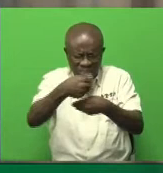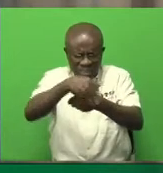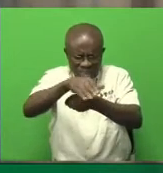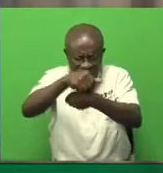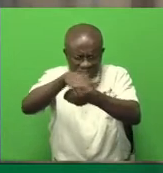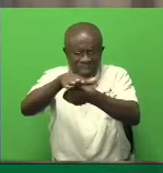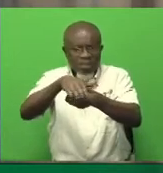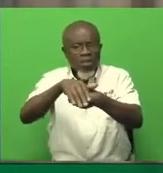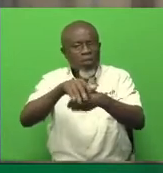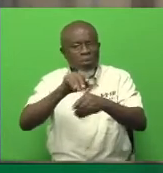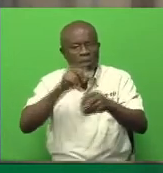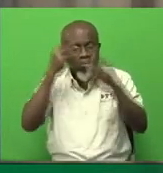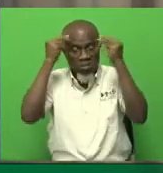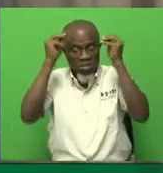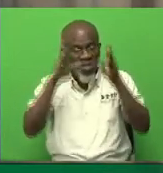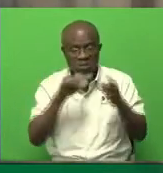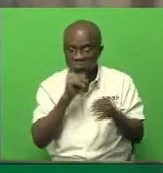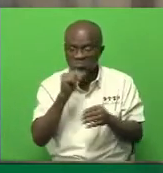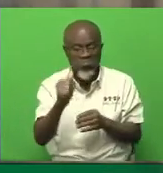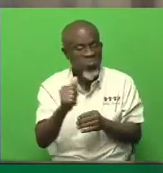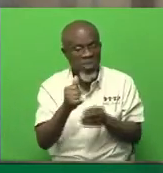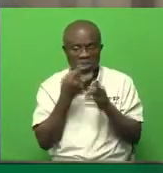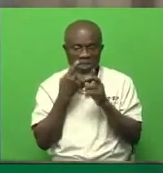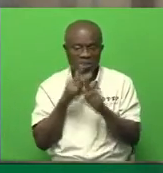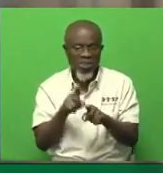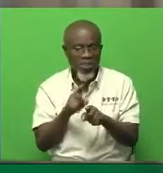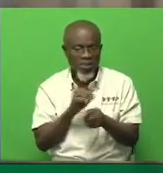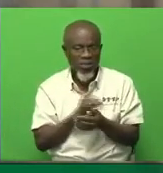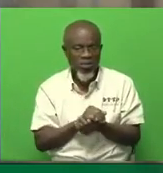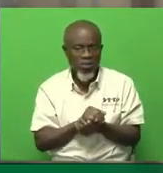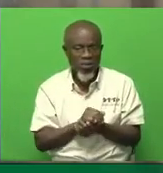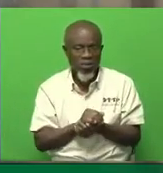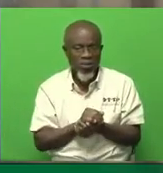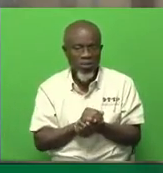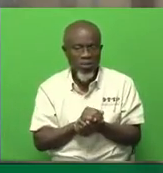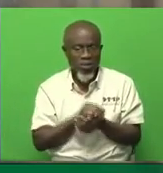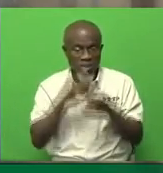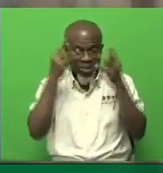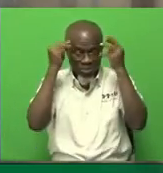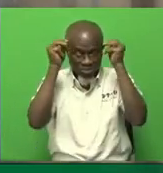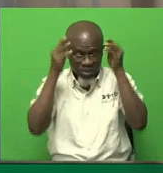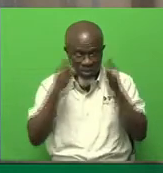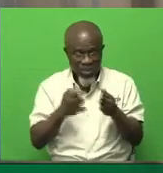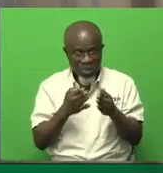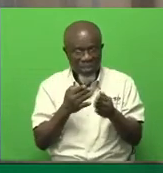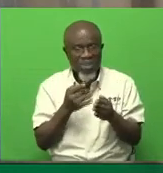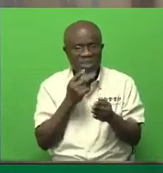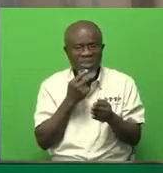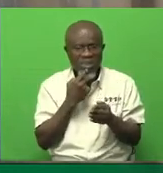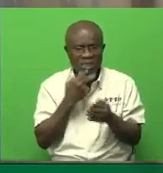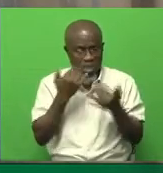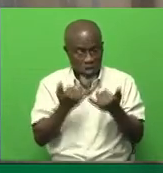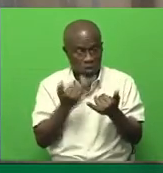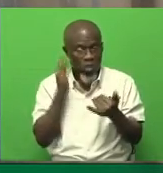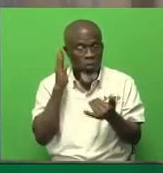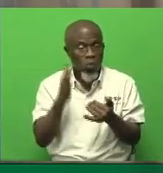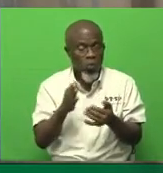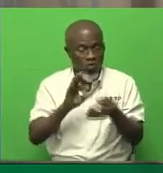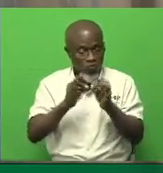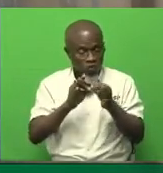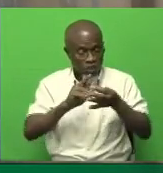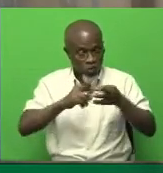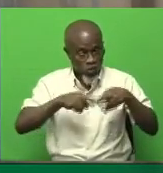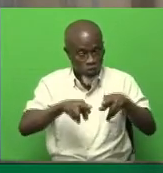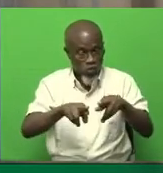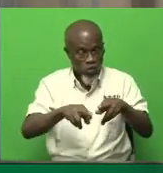forward now to see that that they're going to fix roads but that is talk and we have been hearing that talk for the